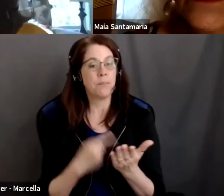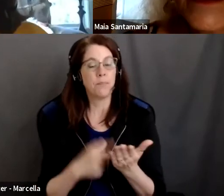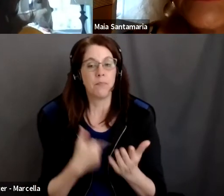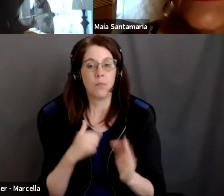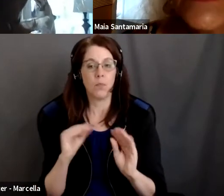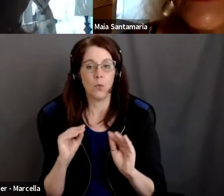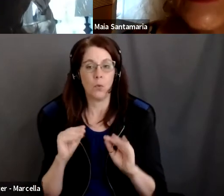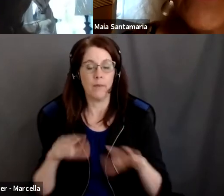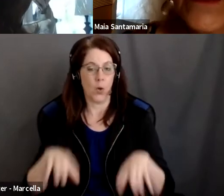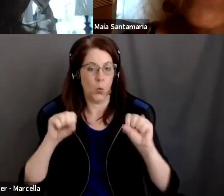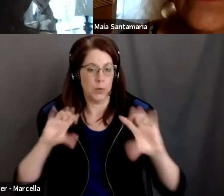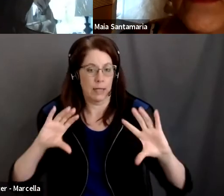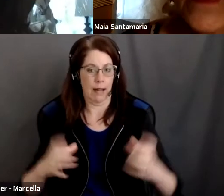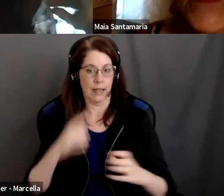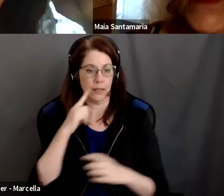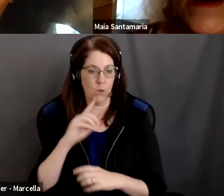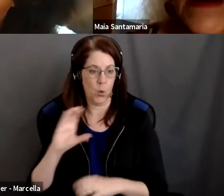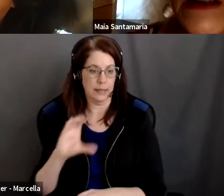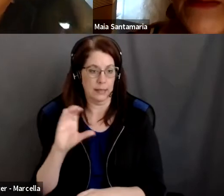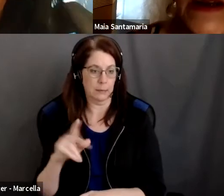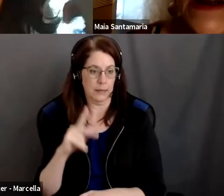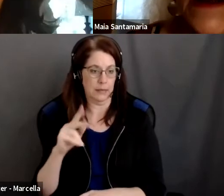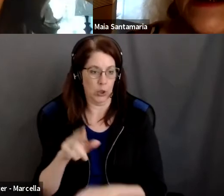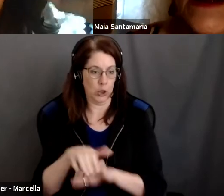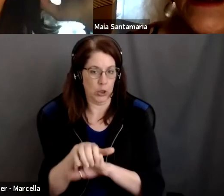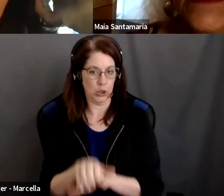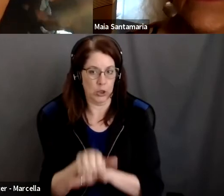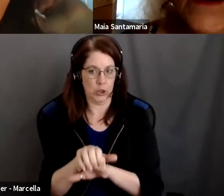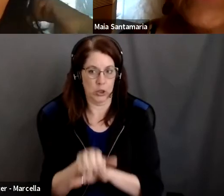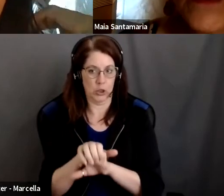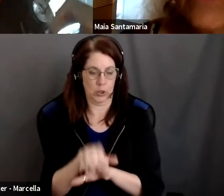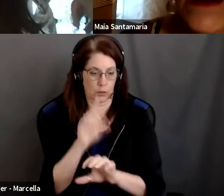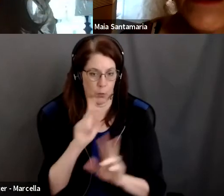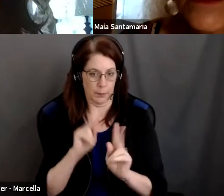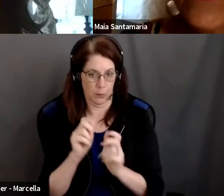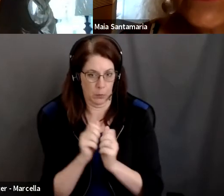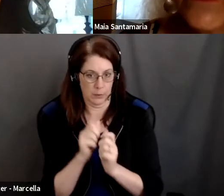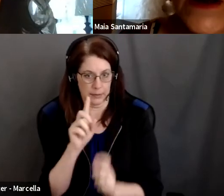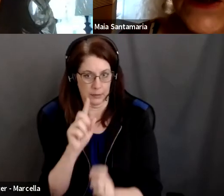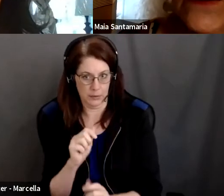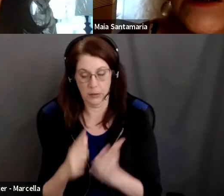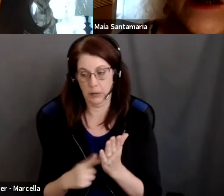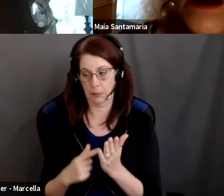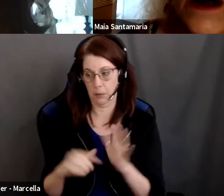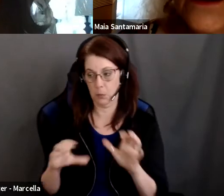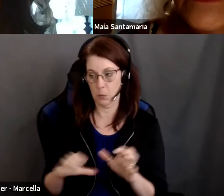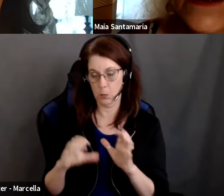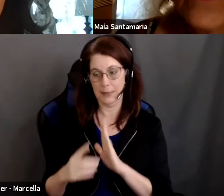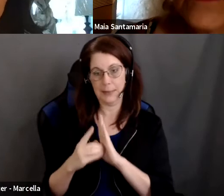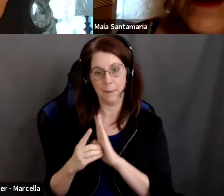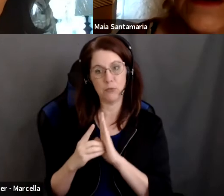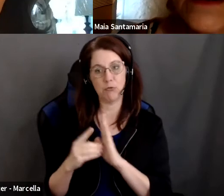on classes for CPR for people who have disabilities. Sometimes we have done demonstrations